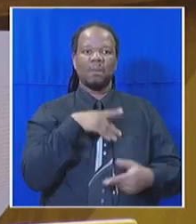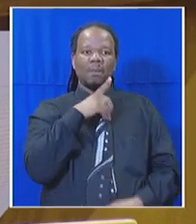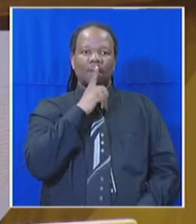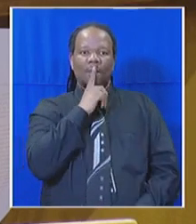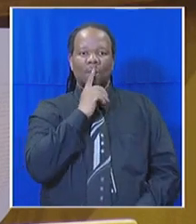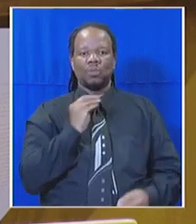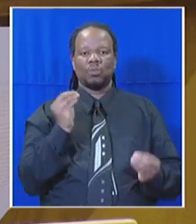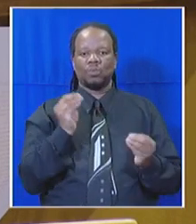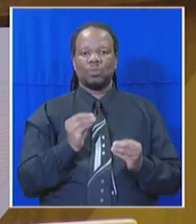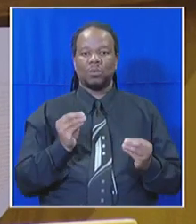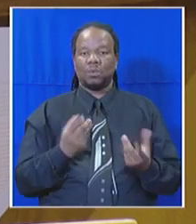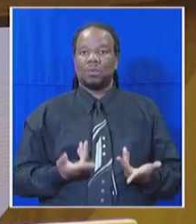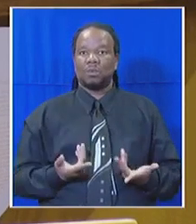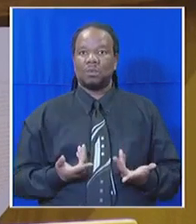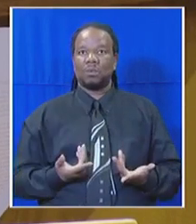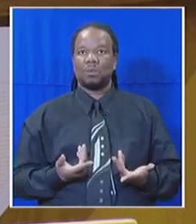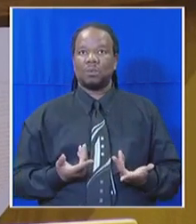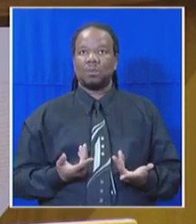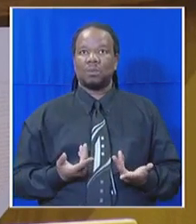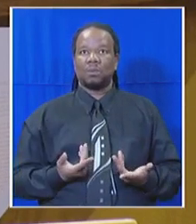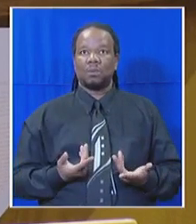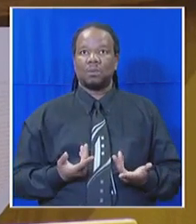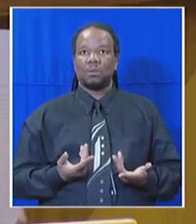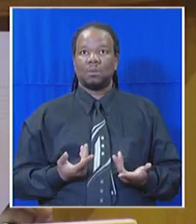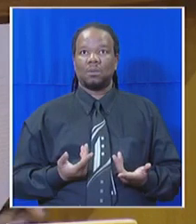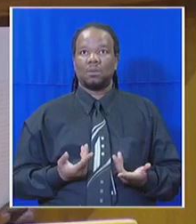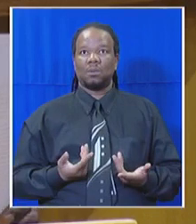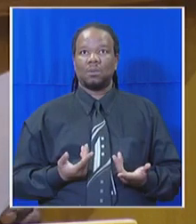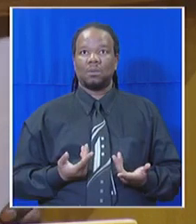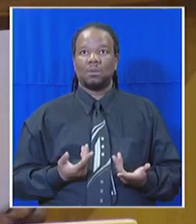If not all, most entities in particular